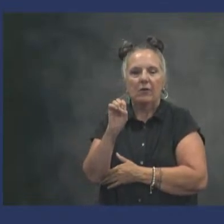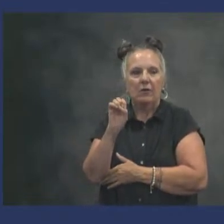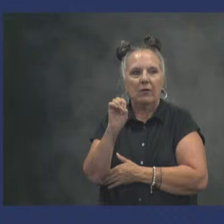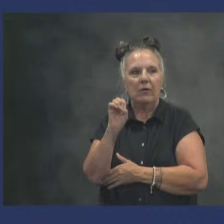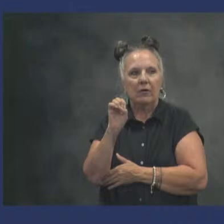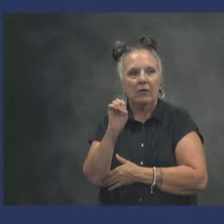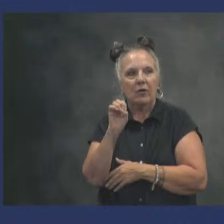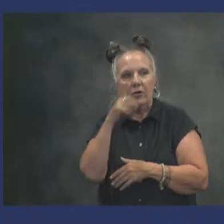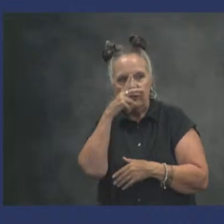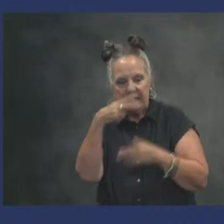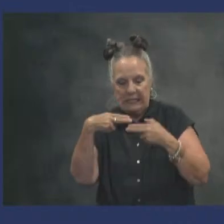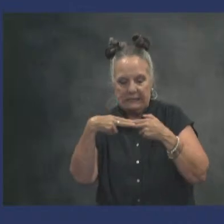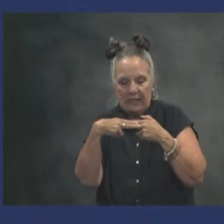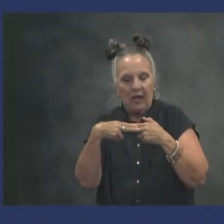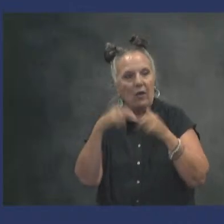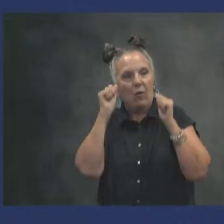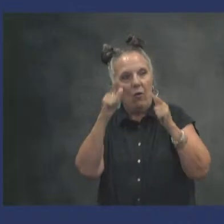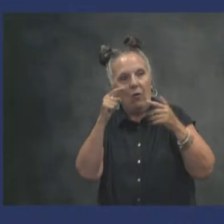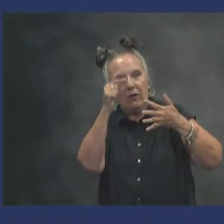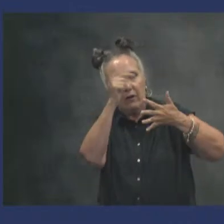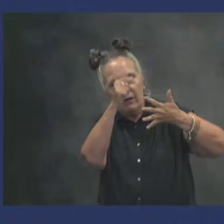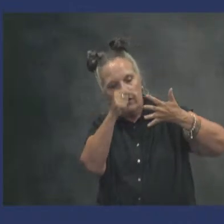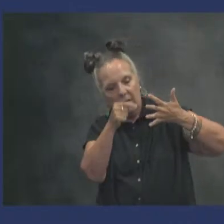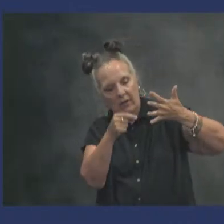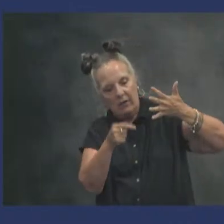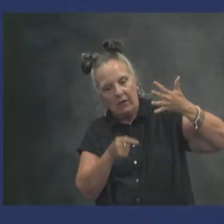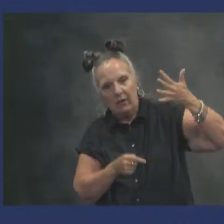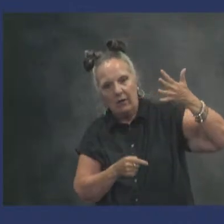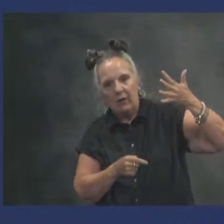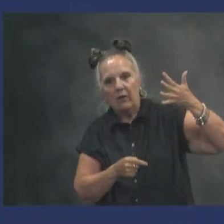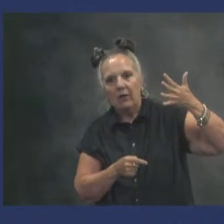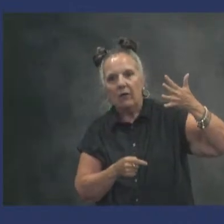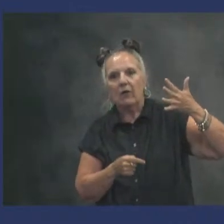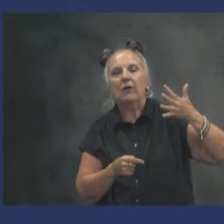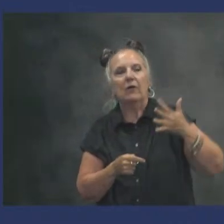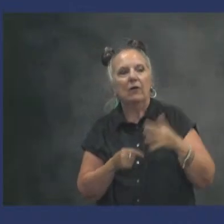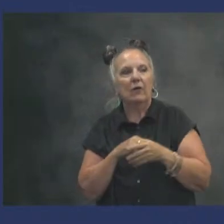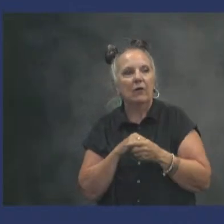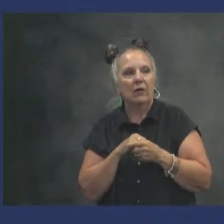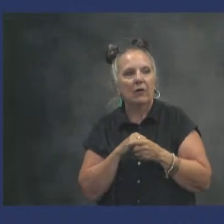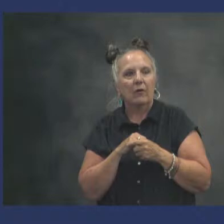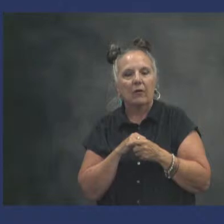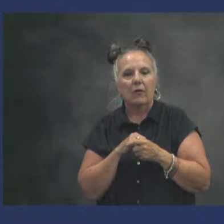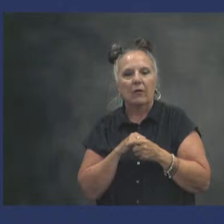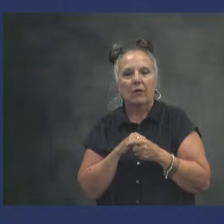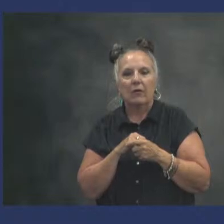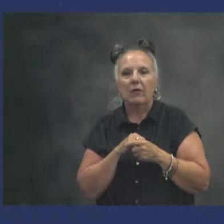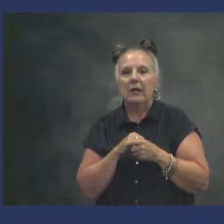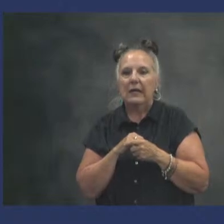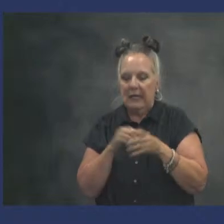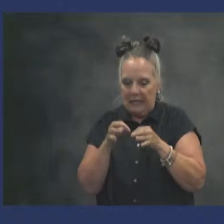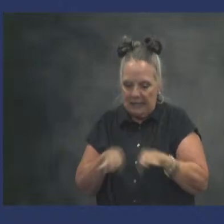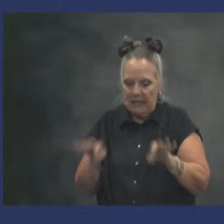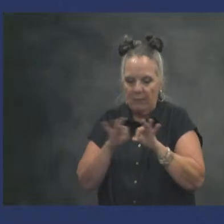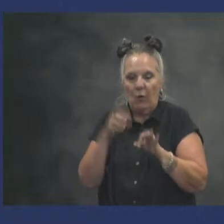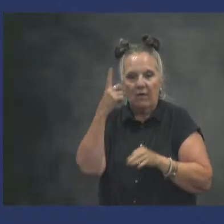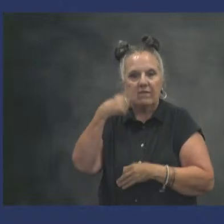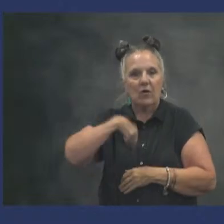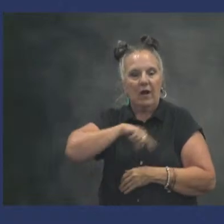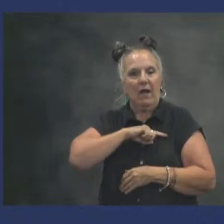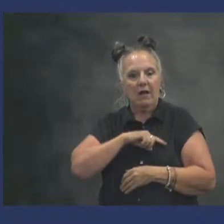the slide there is a list of all the components in the building that we reviewed with key staff. It's very important for us to get that